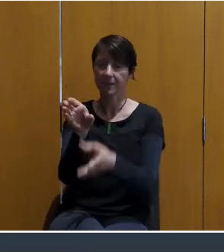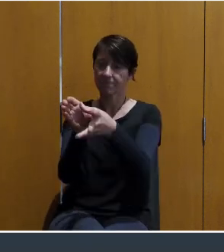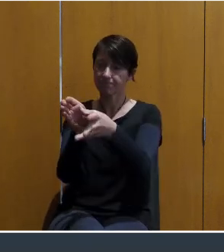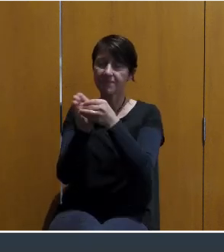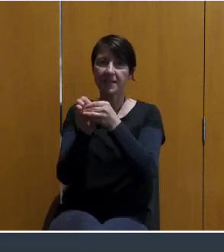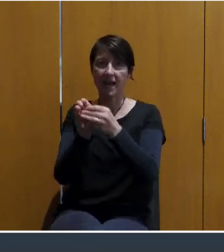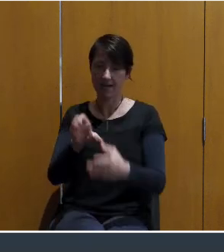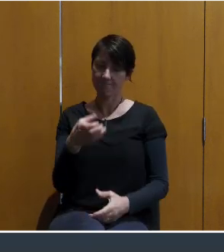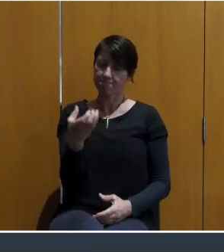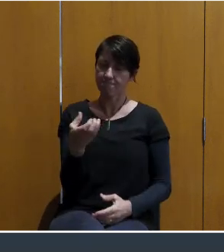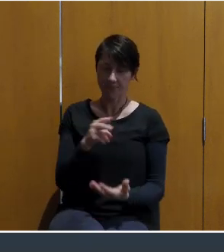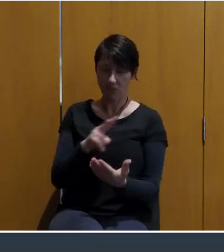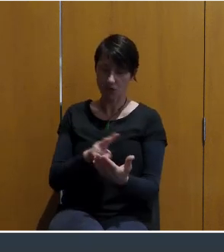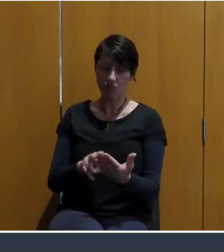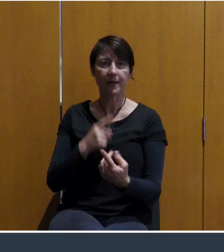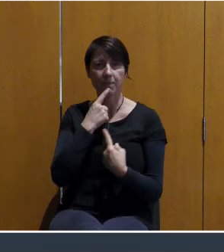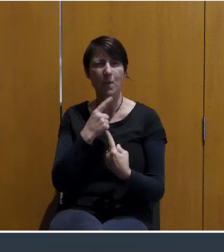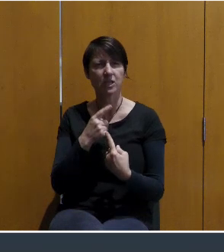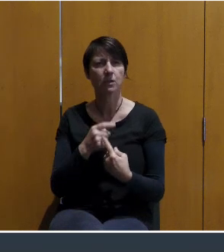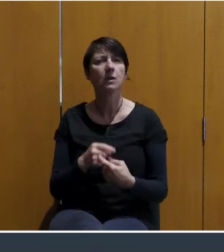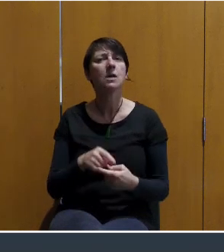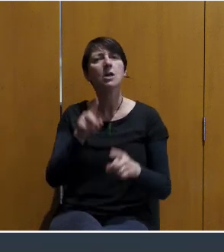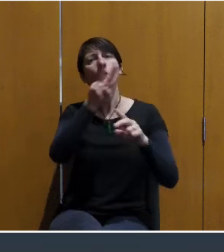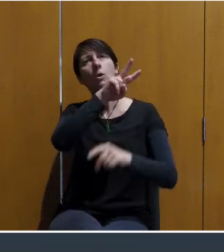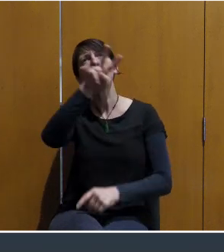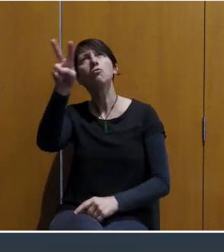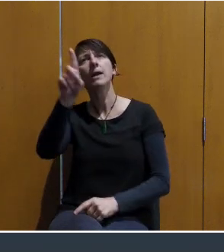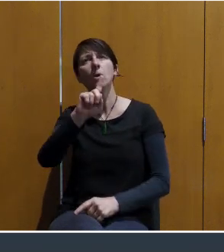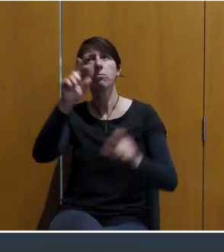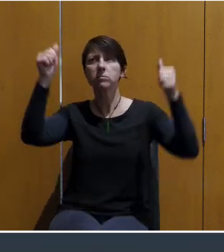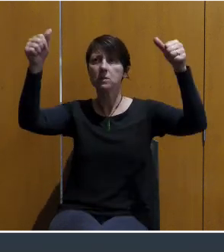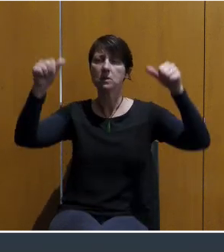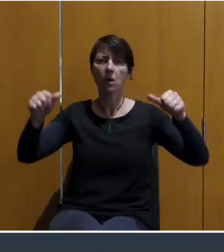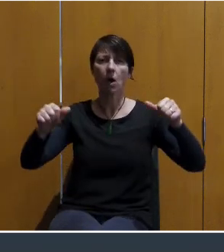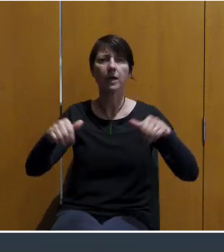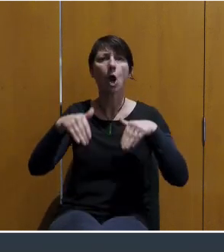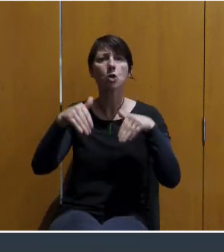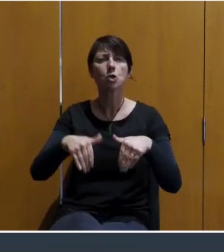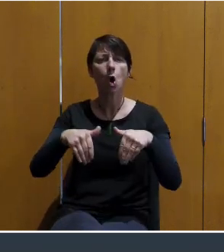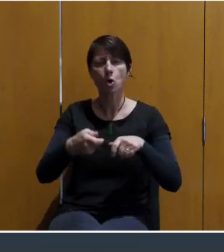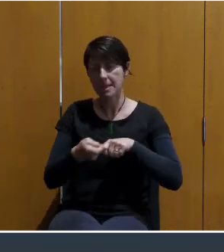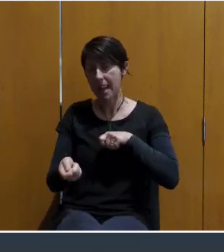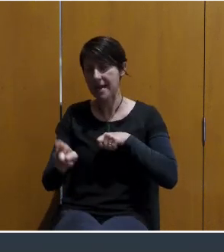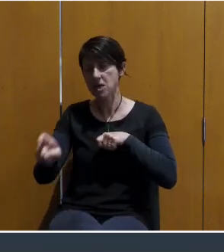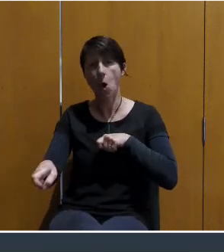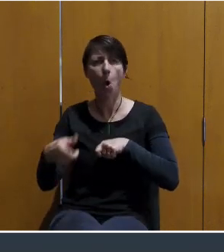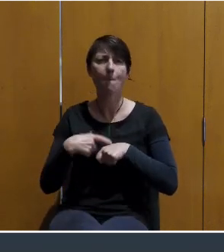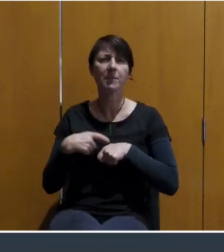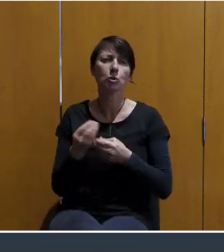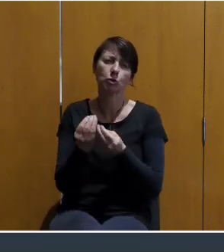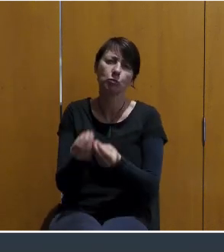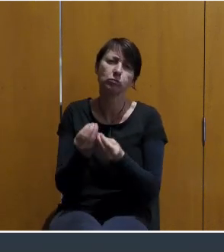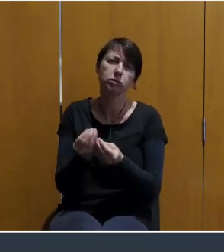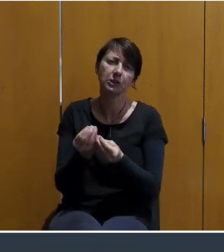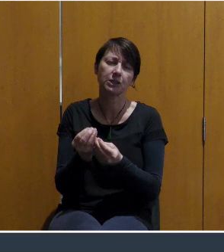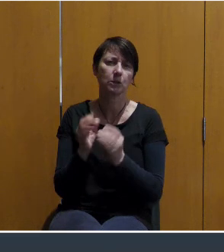precious wildlife nesting, and then you can like what I've seen in other parts of New Zealand and the world is, you know, if